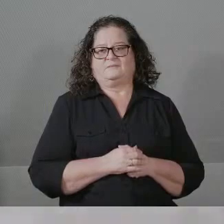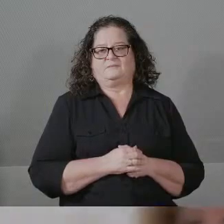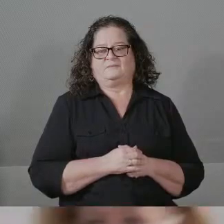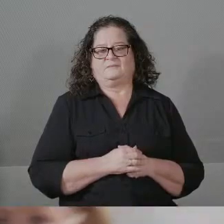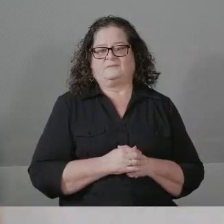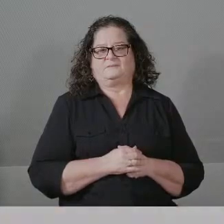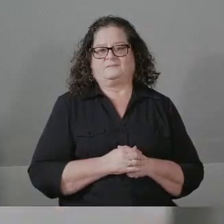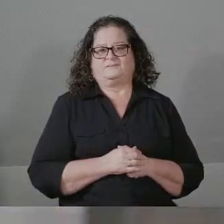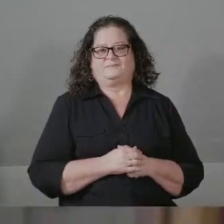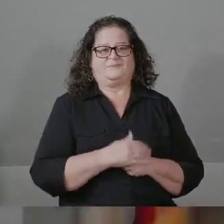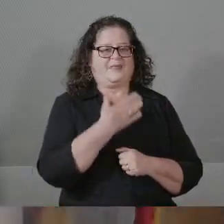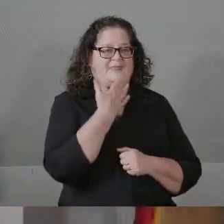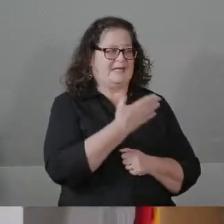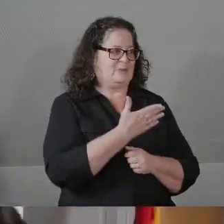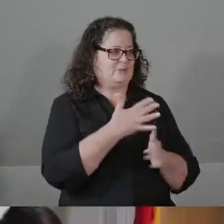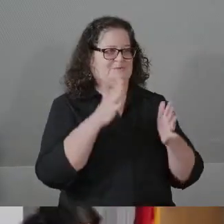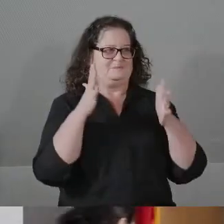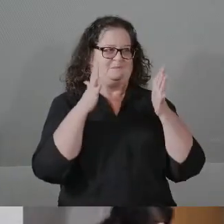Thank you.